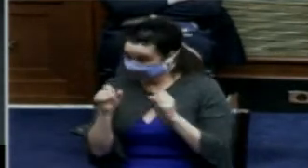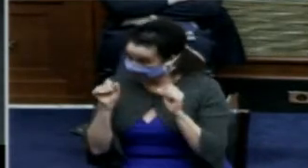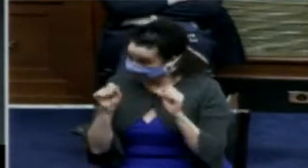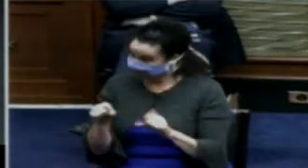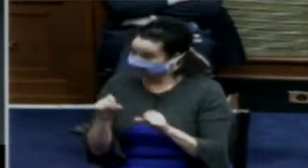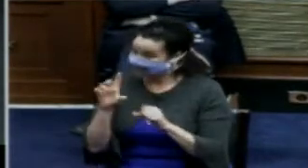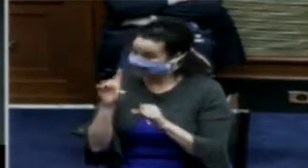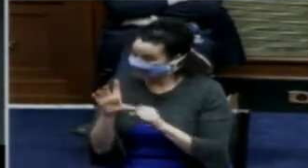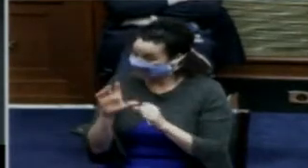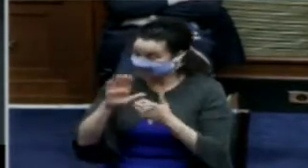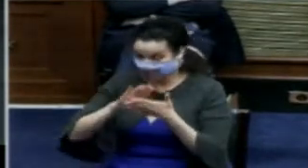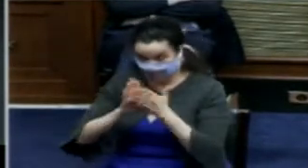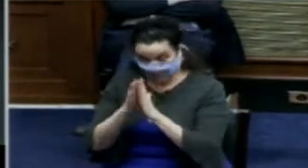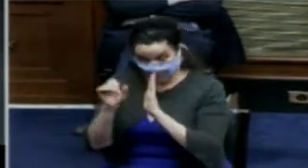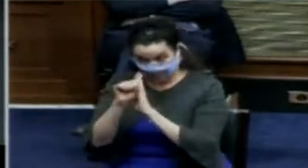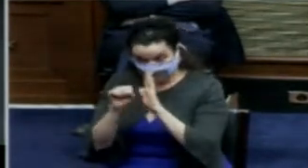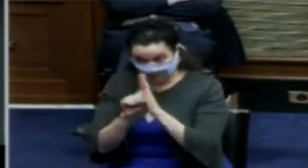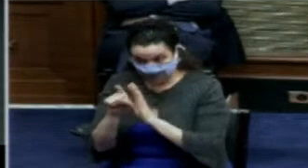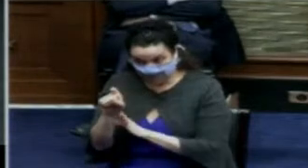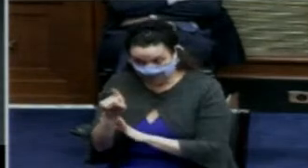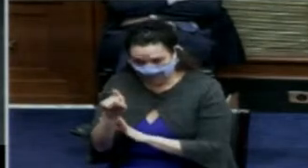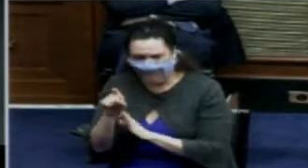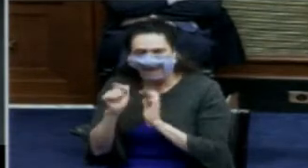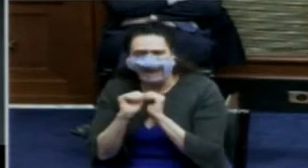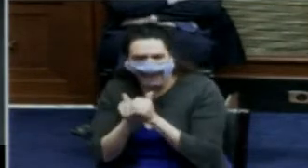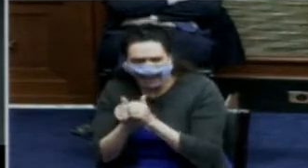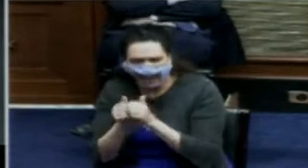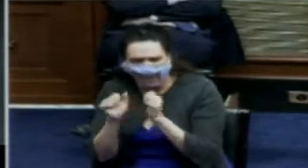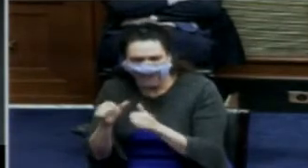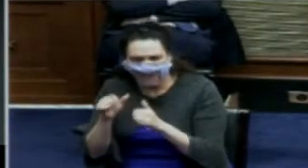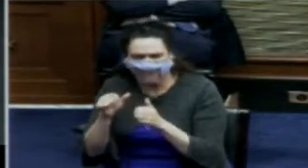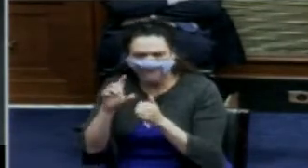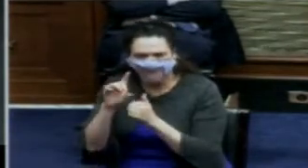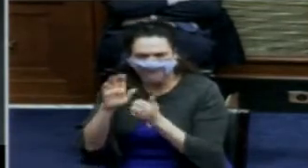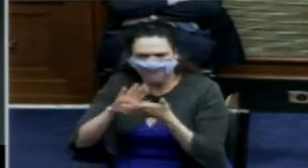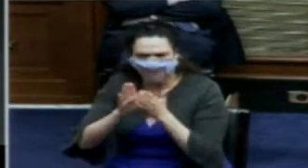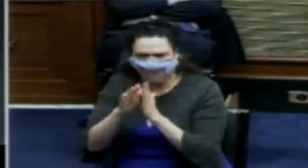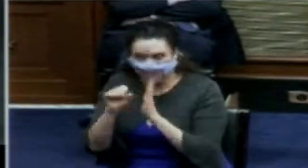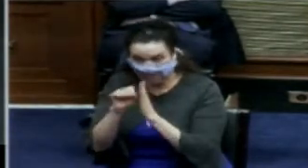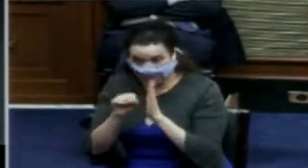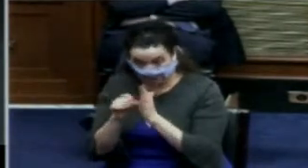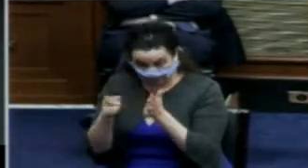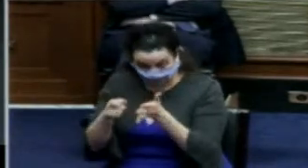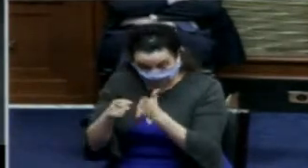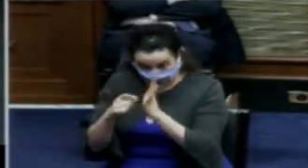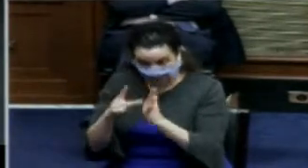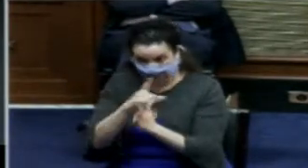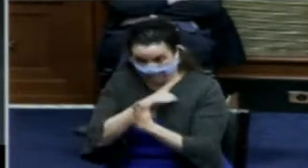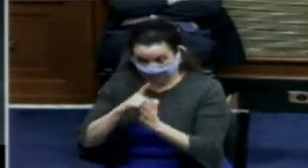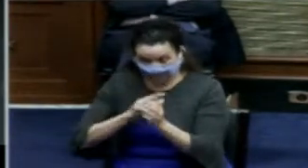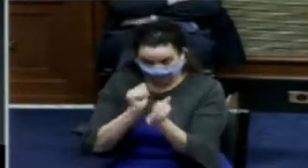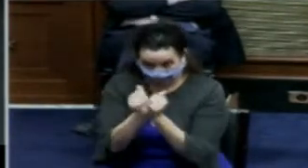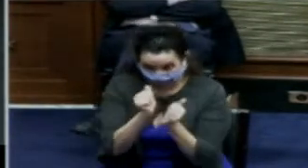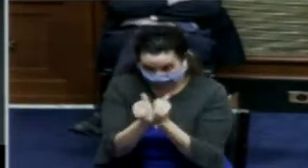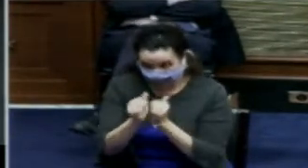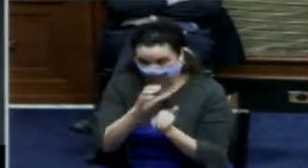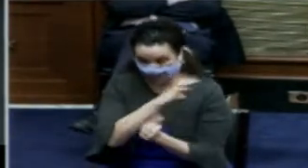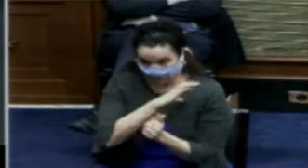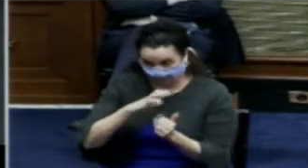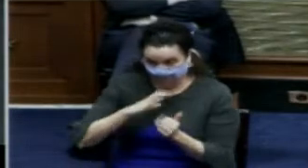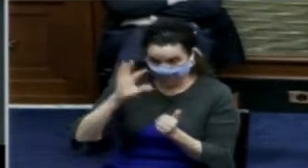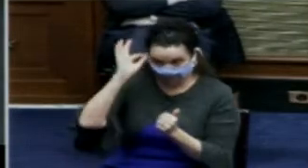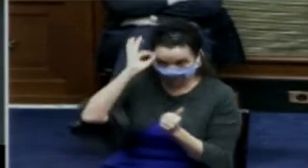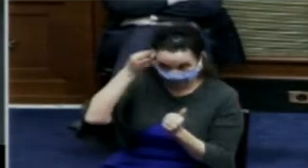DC statehood, and does it not require legislative action in Congress, at the state level in Maryland, and then by